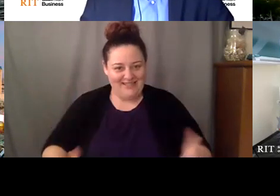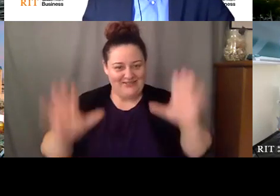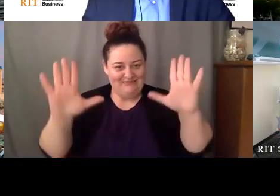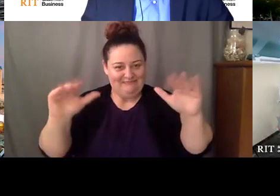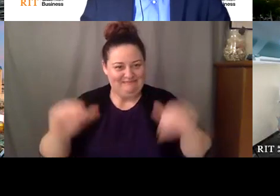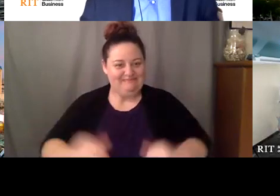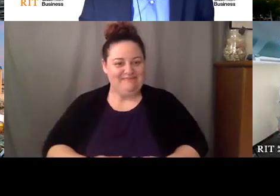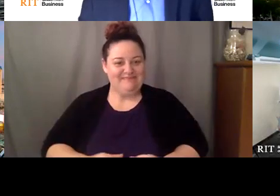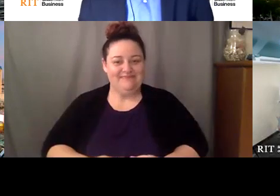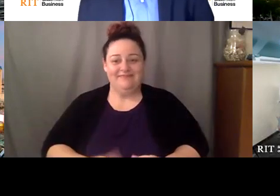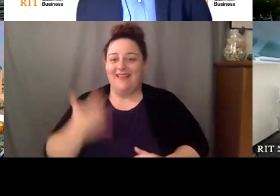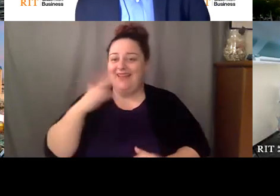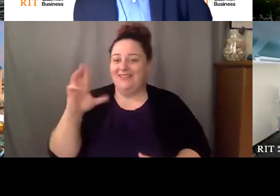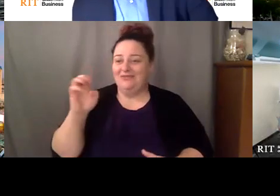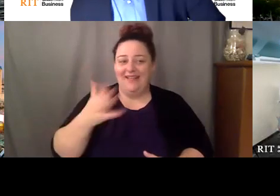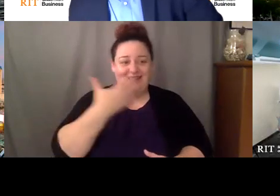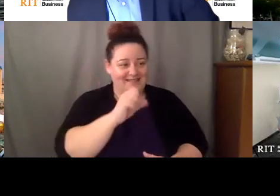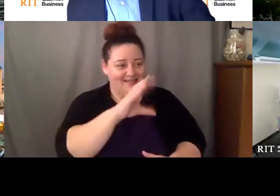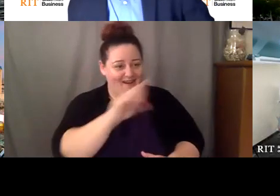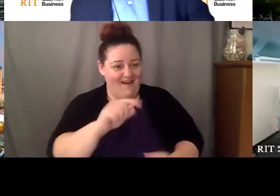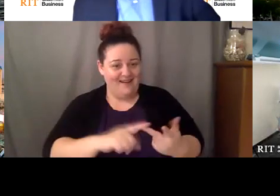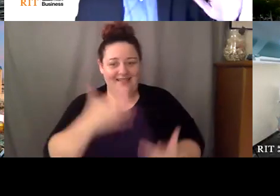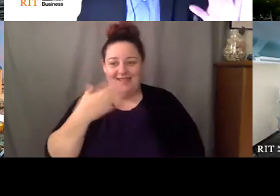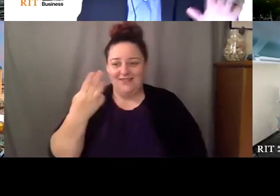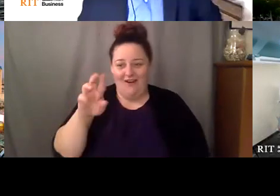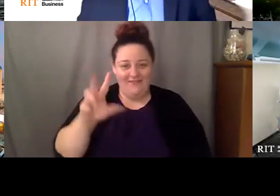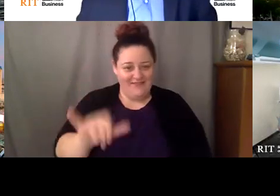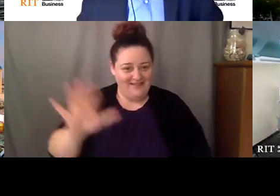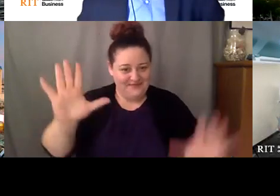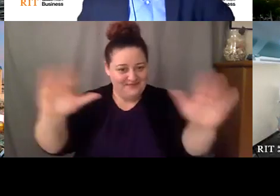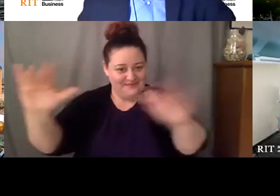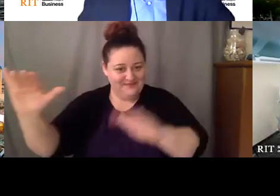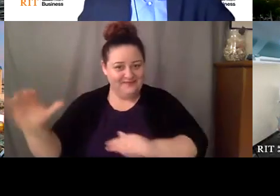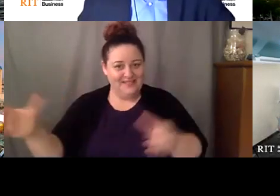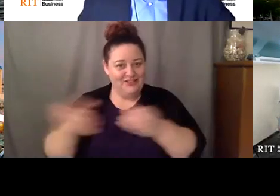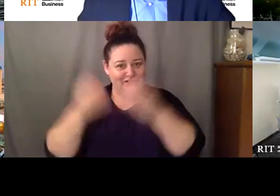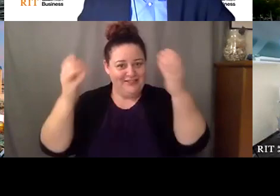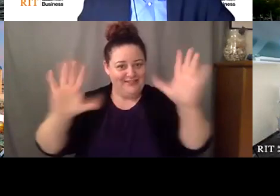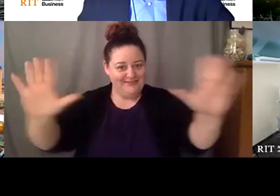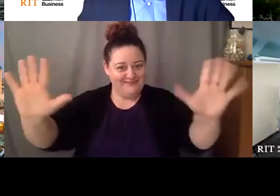Fantastic. Thanks, Rick. Thanks, Scott. Thanks, Harvey. Thank you. Cheers. Thank you.